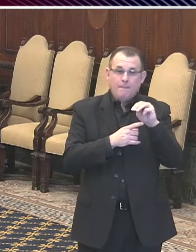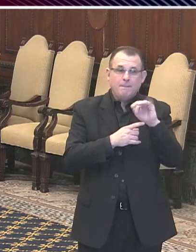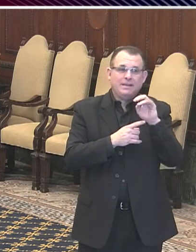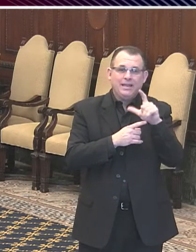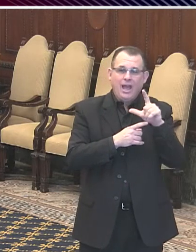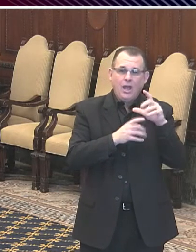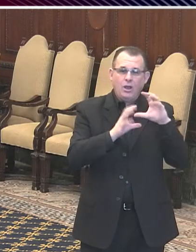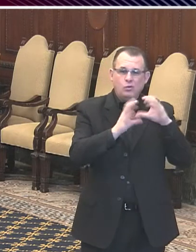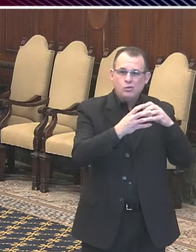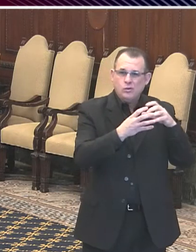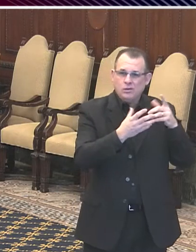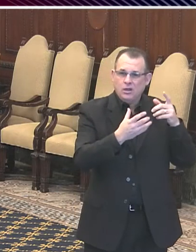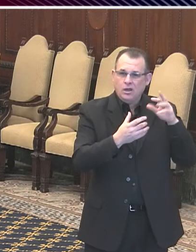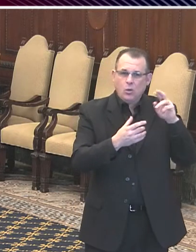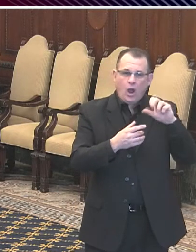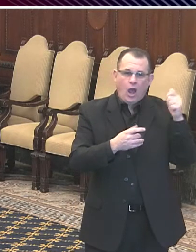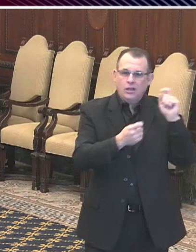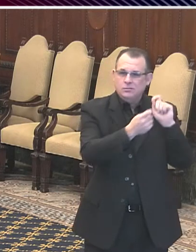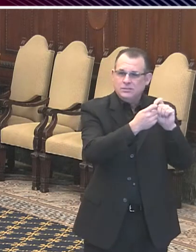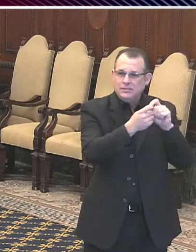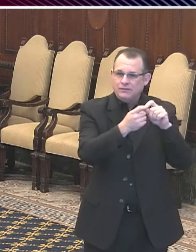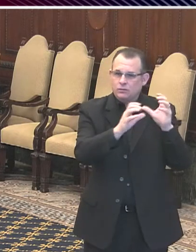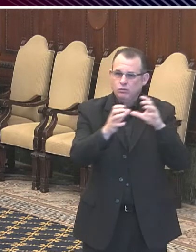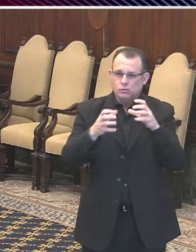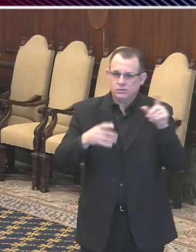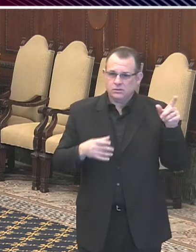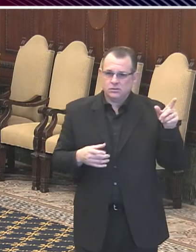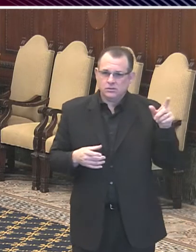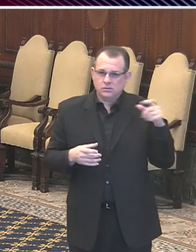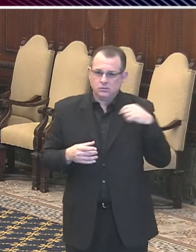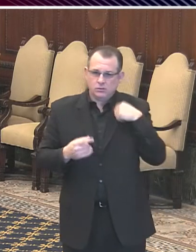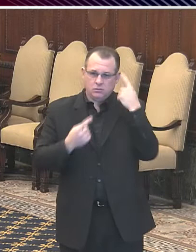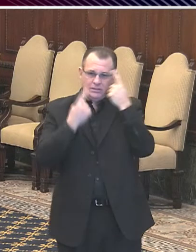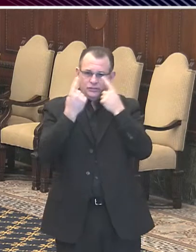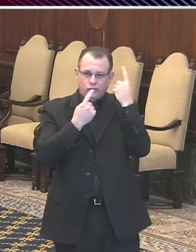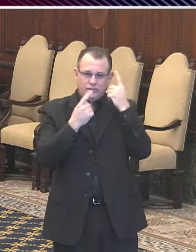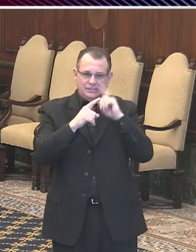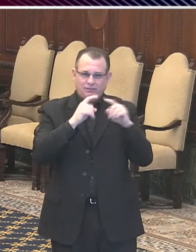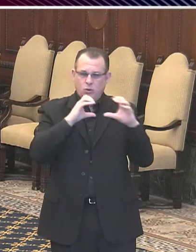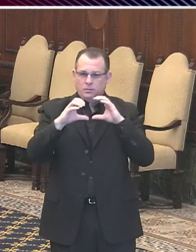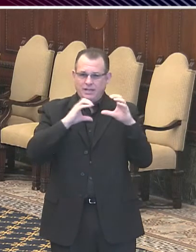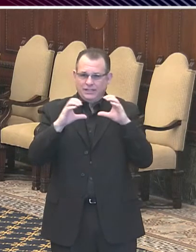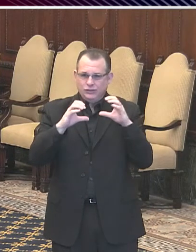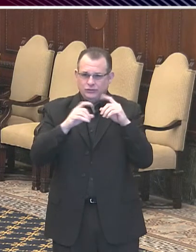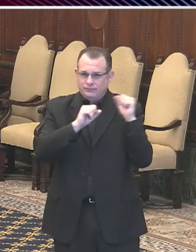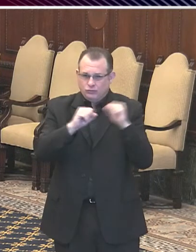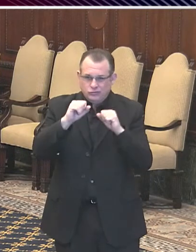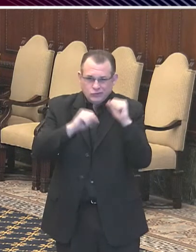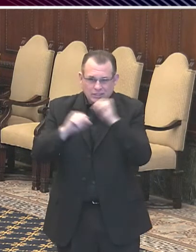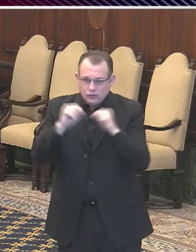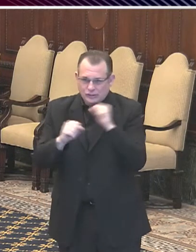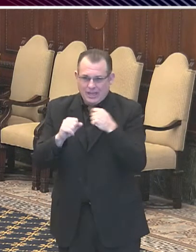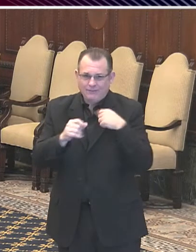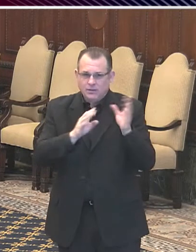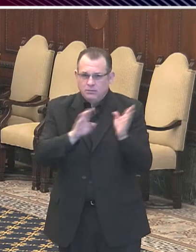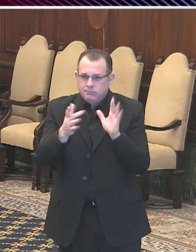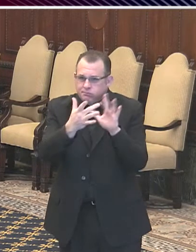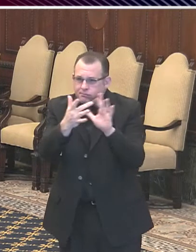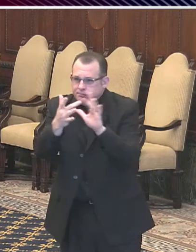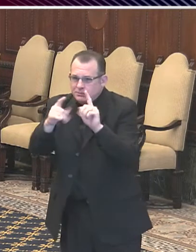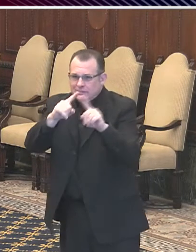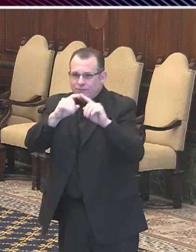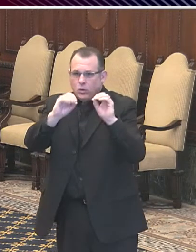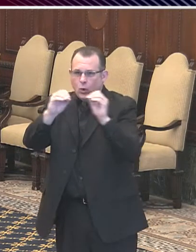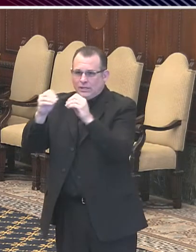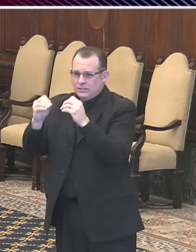continuing to think through different communication strategies, have reached out to multiple organizations to help us get that word out, and we'll continue